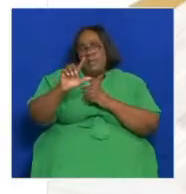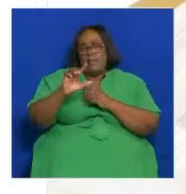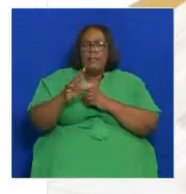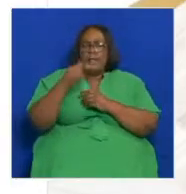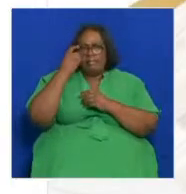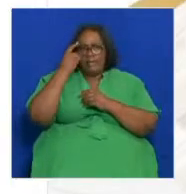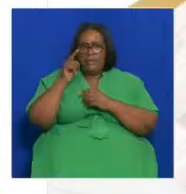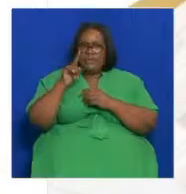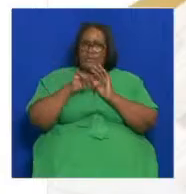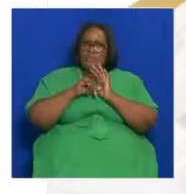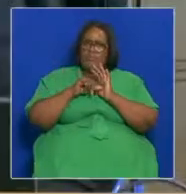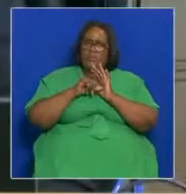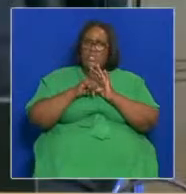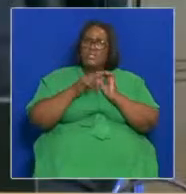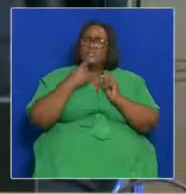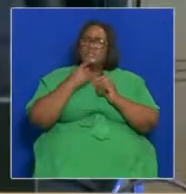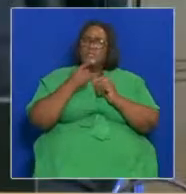minister.